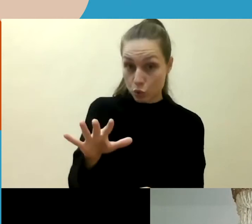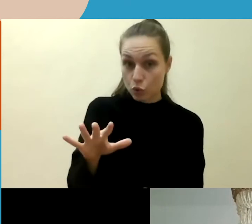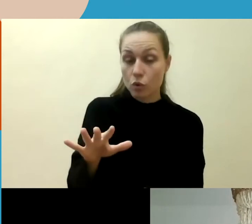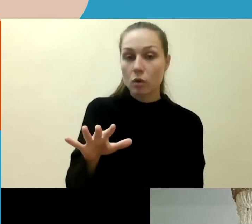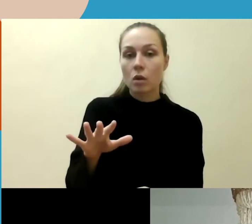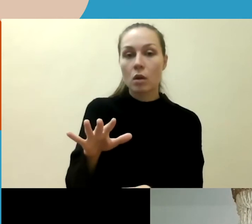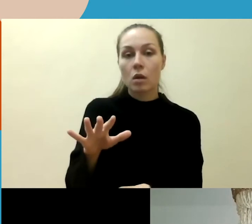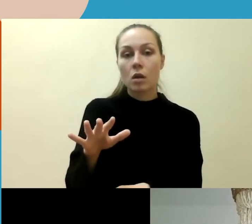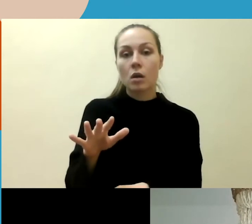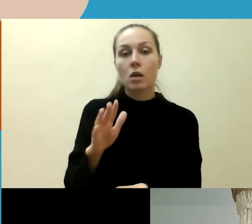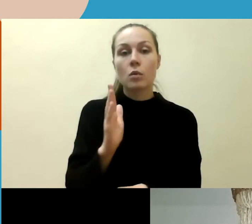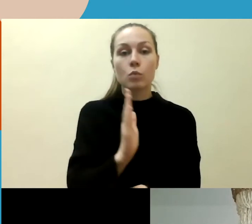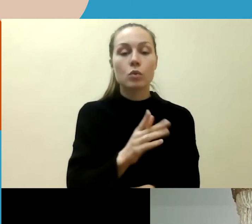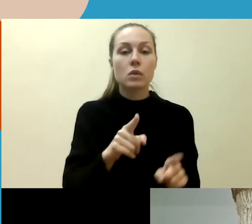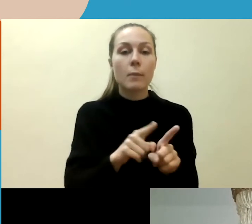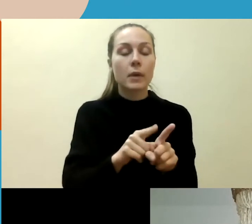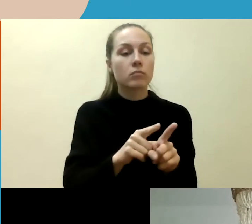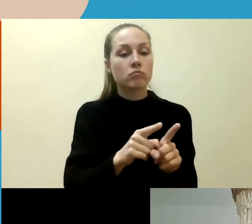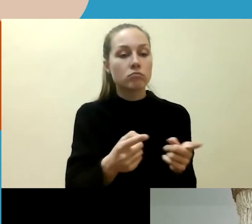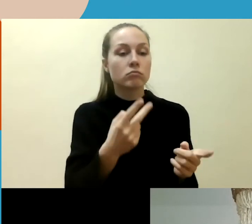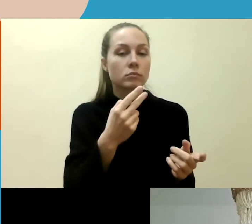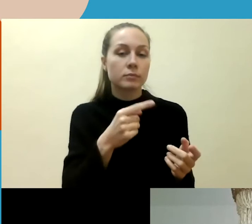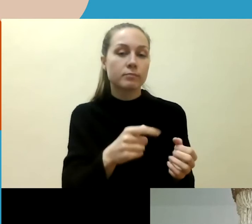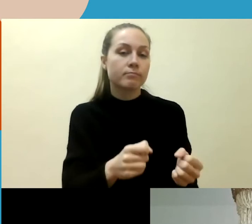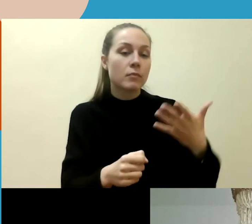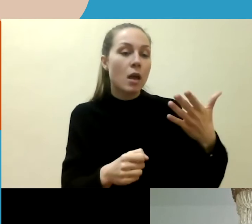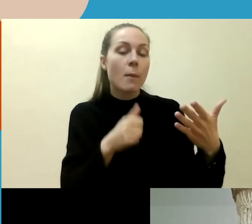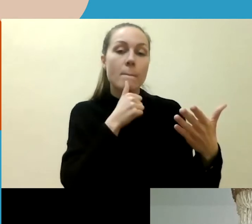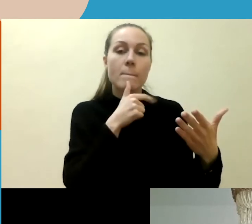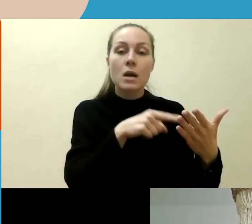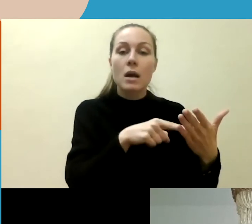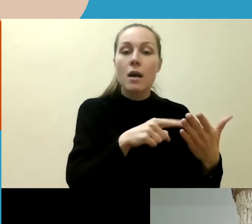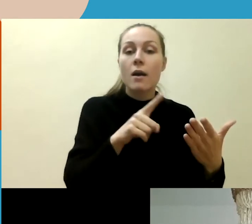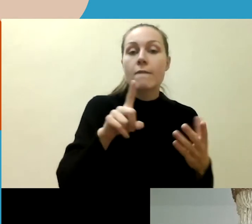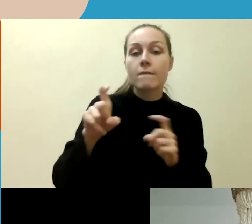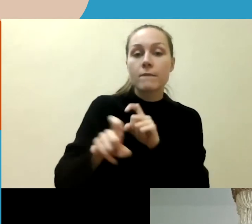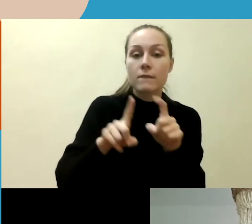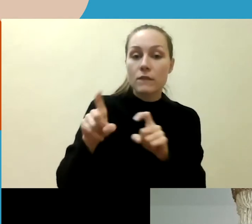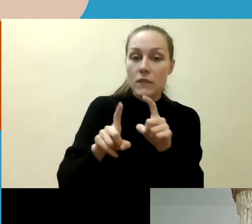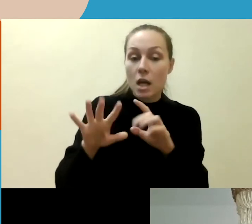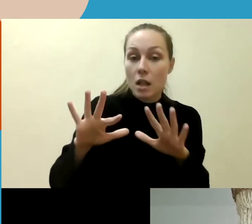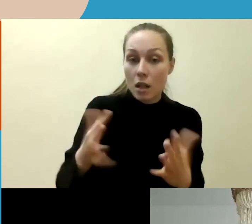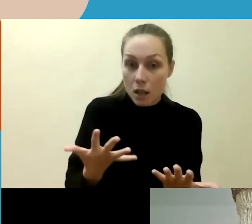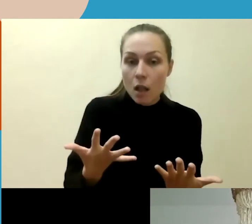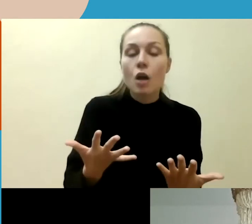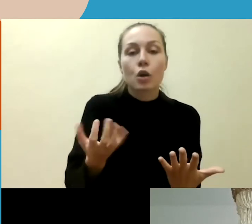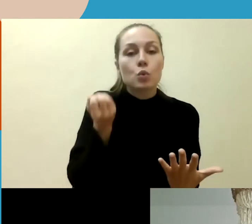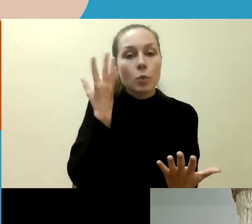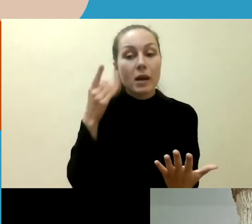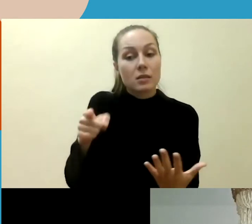When they have a suspicion that it might be a hate crime, they will see